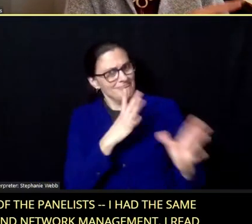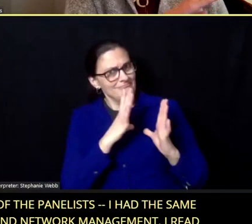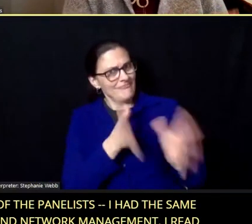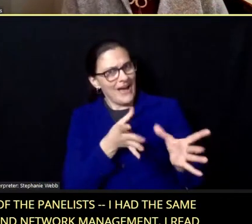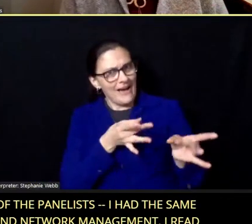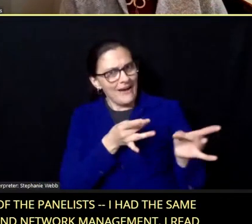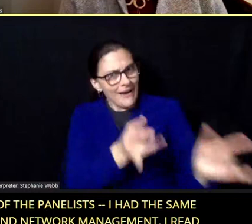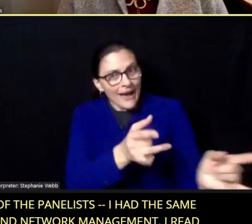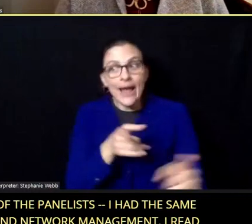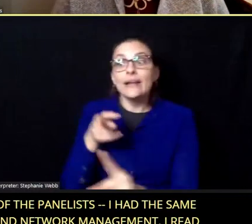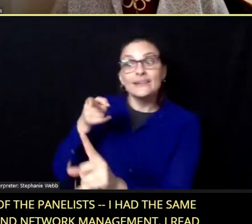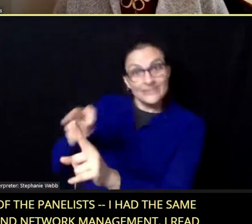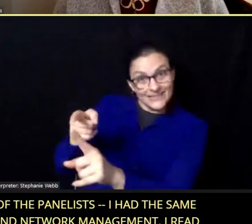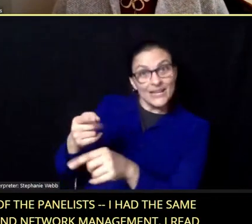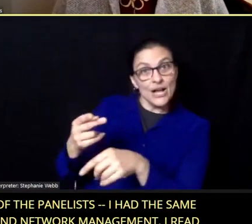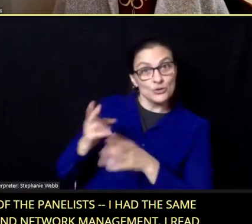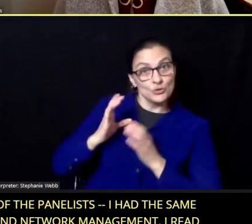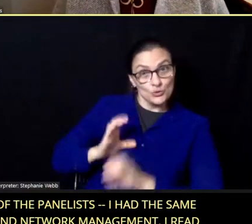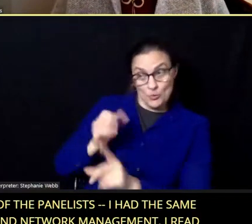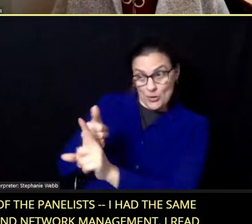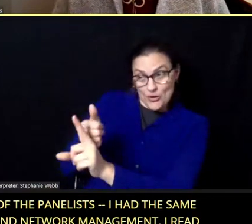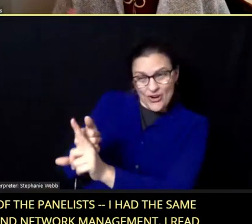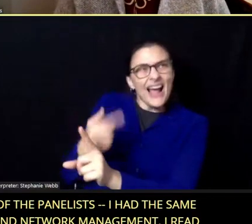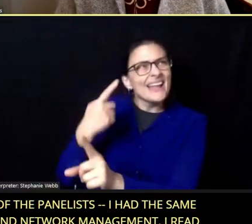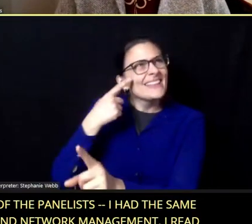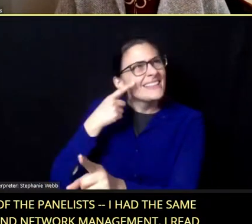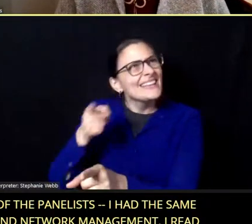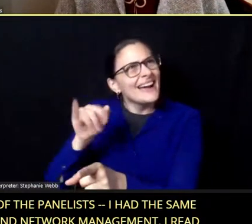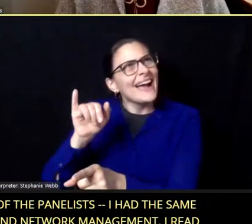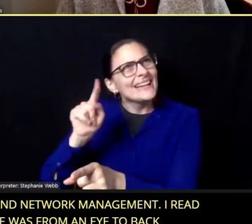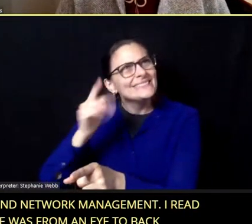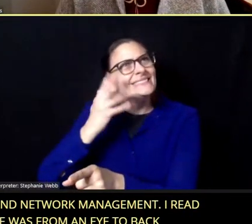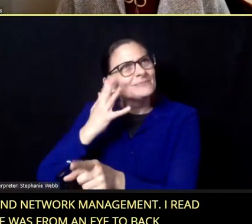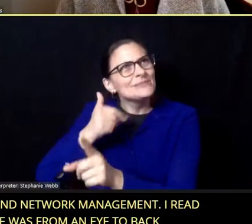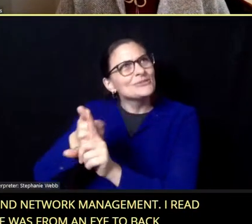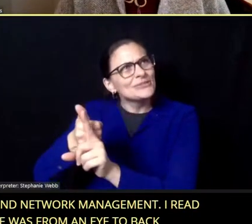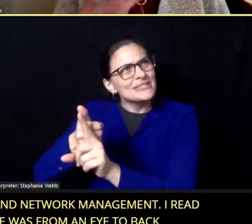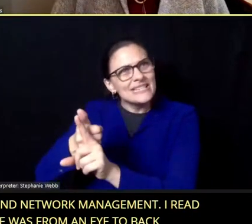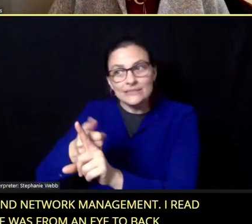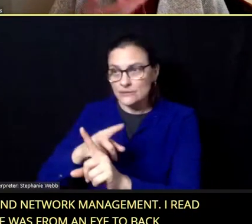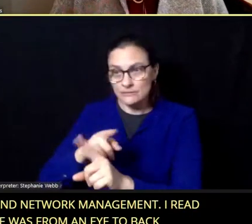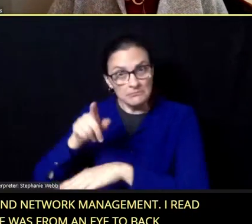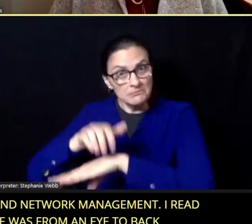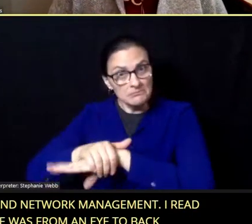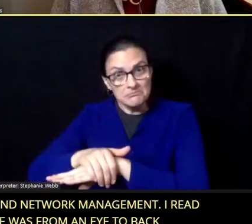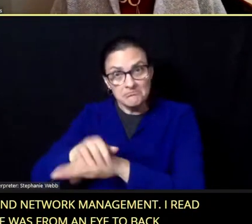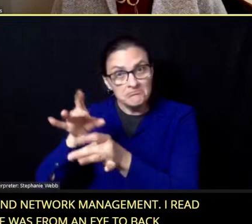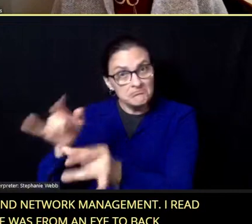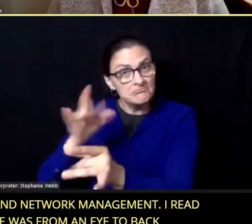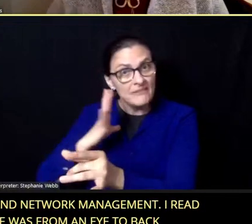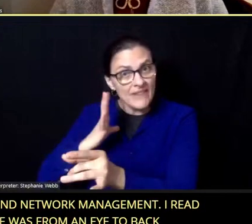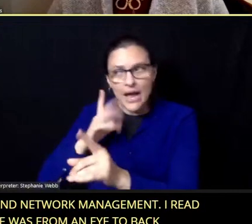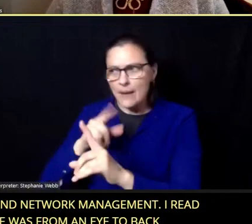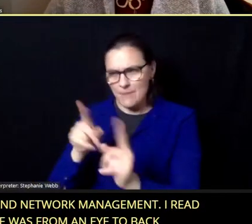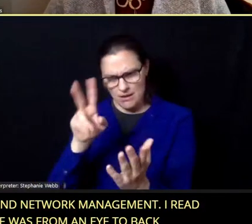background, had no idea what the words meant. And so even if you're an English speaker, sometimes the words get in the